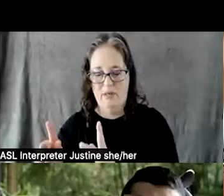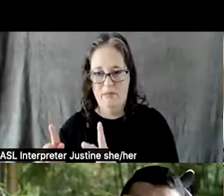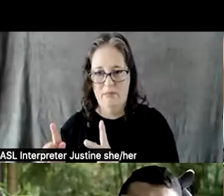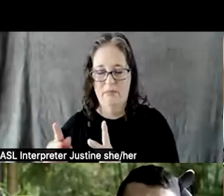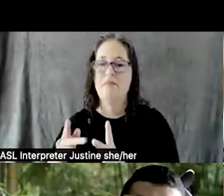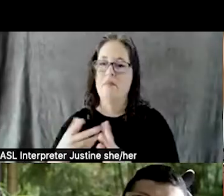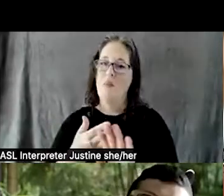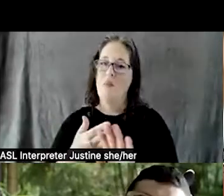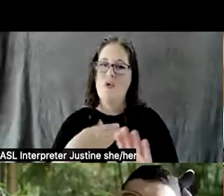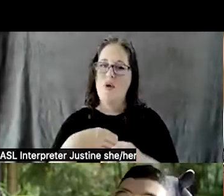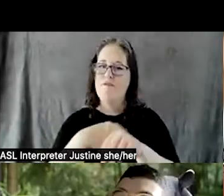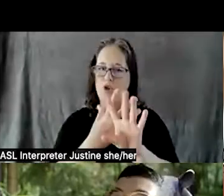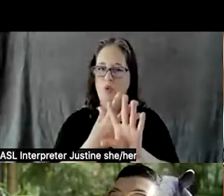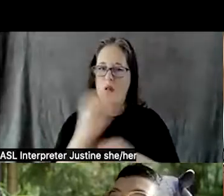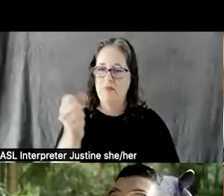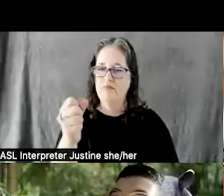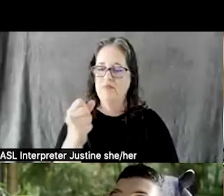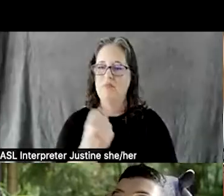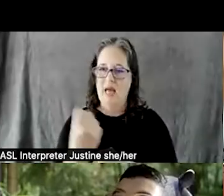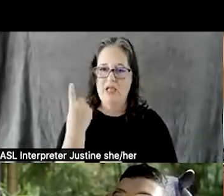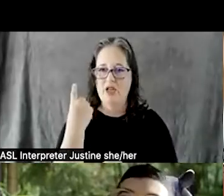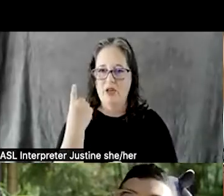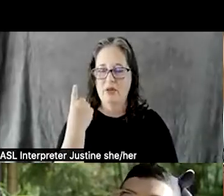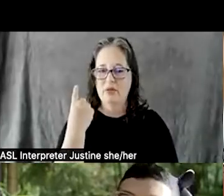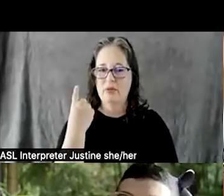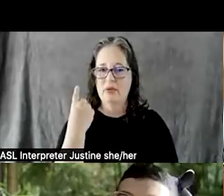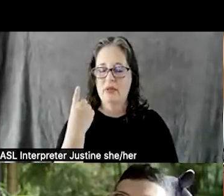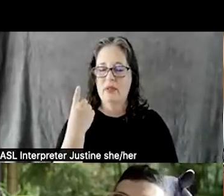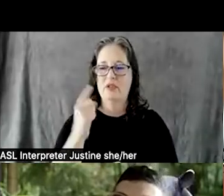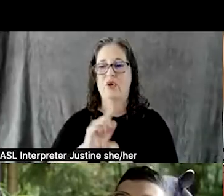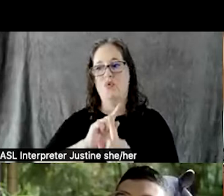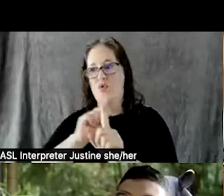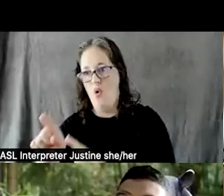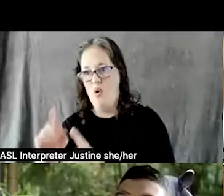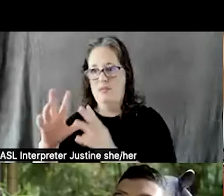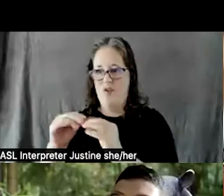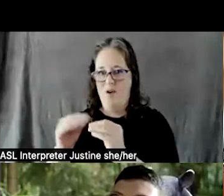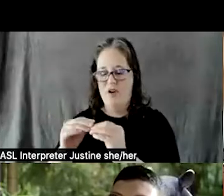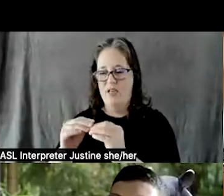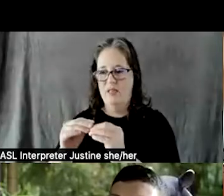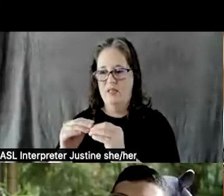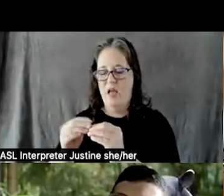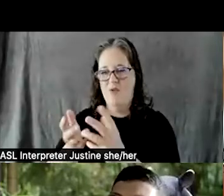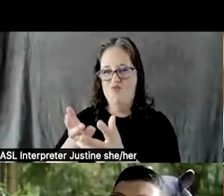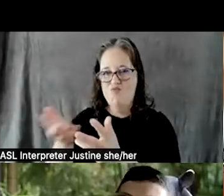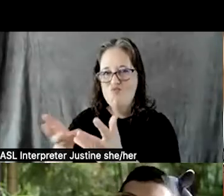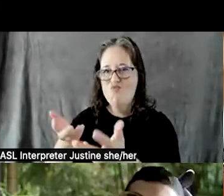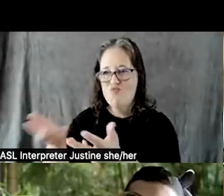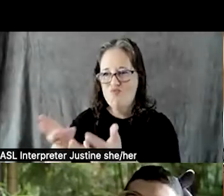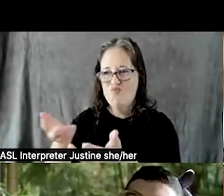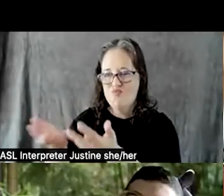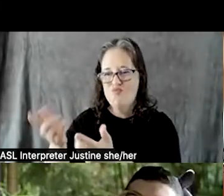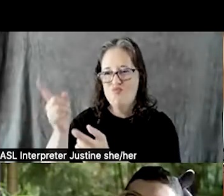conference last year. And so interacting with colleagues at the AZA conference and just seeing